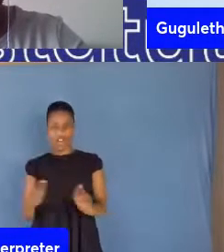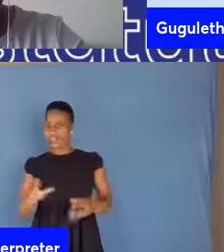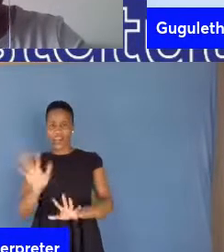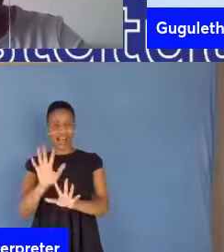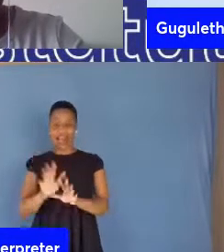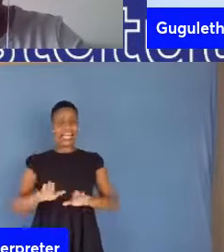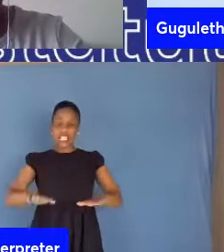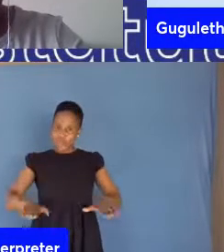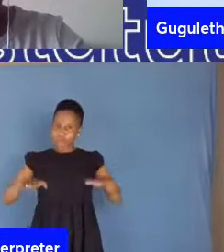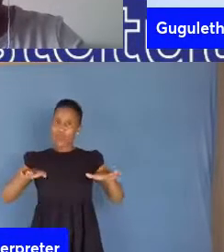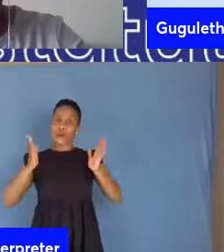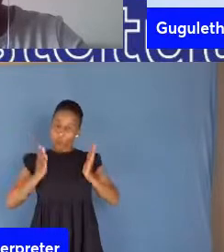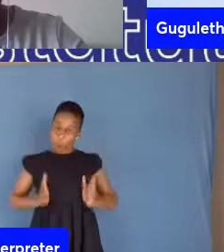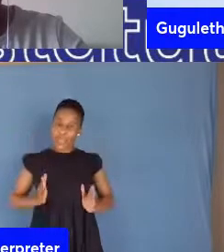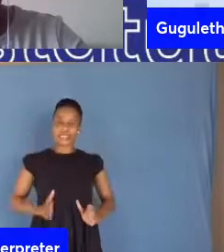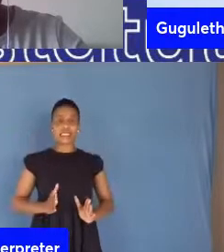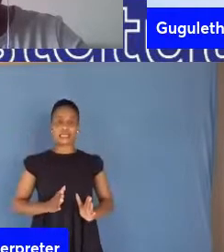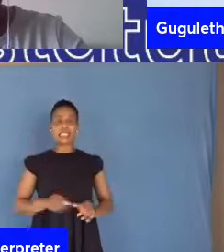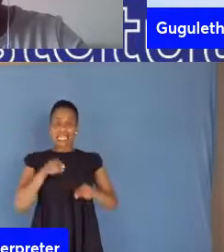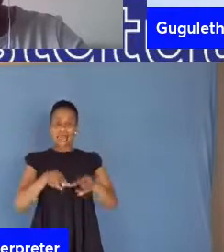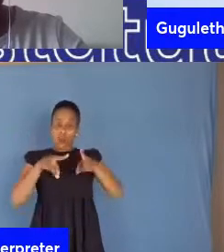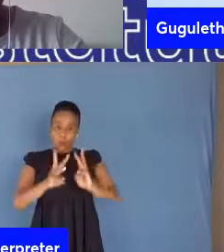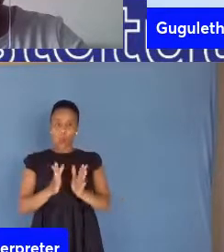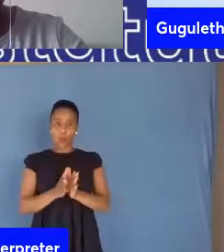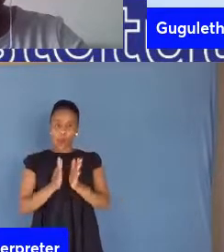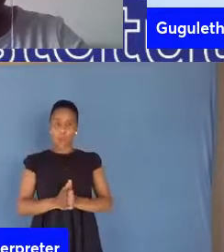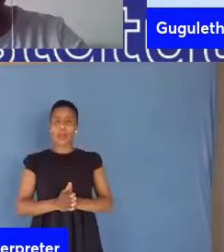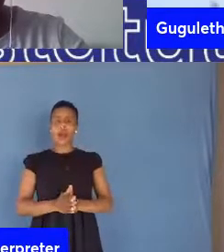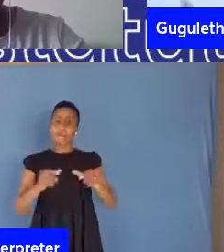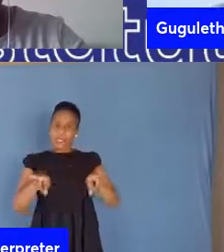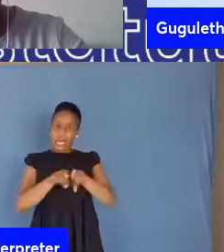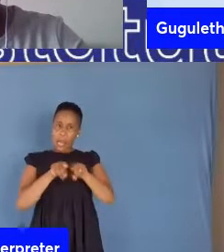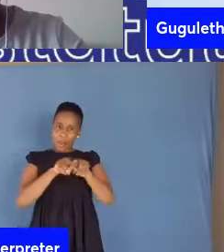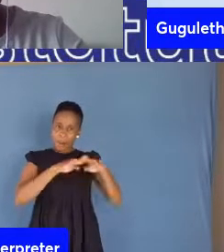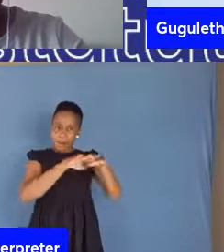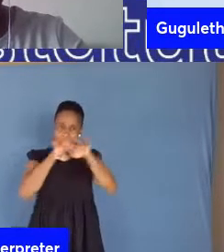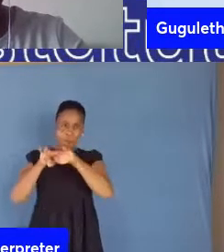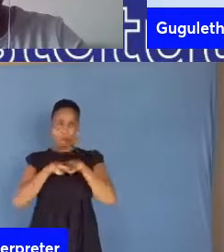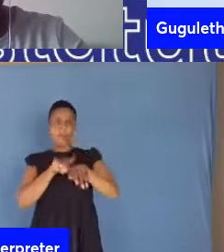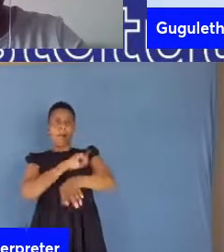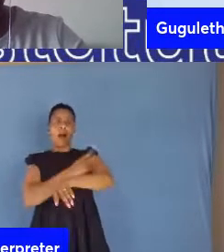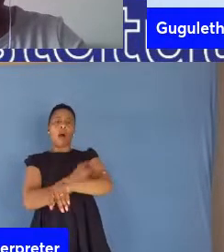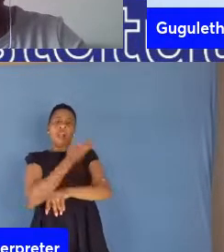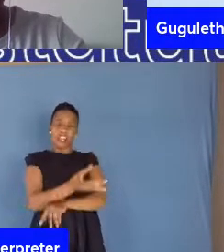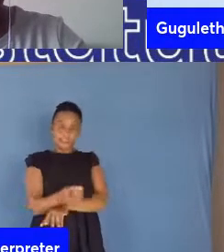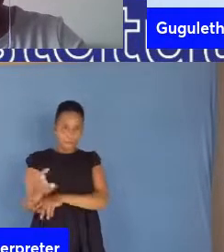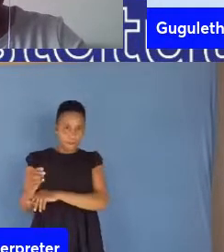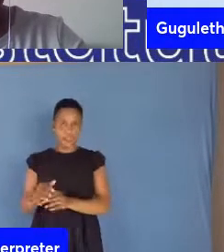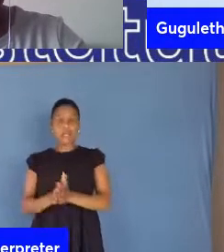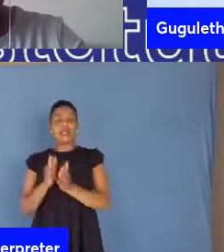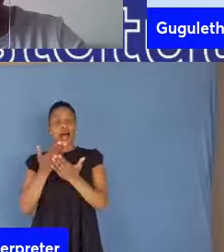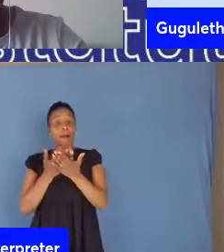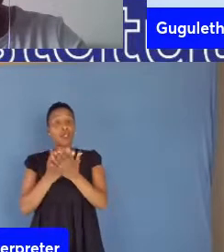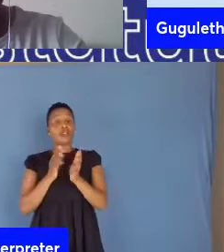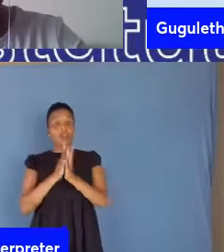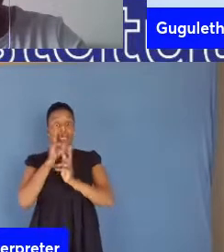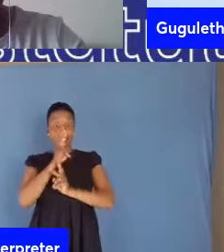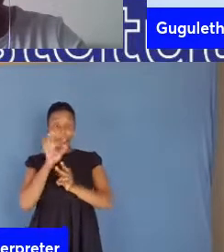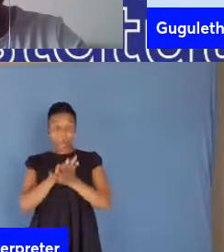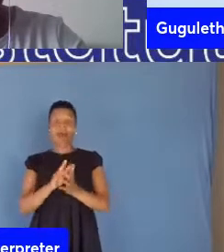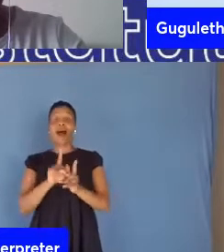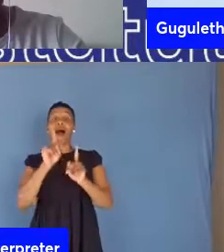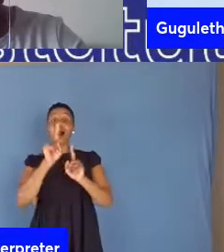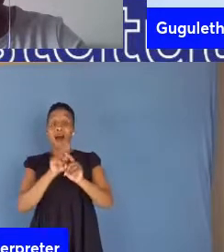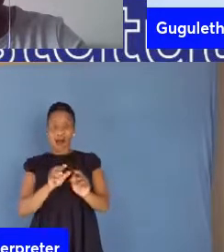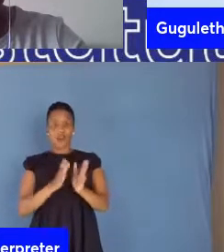we afford human beings a great amount of power and the ability to recognize that they're deserving and worthy of their rights. So, in